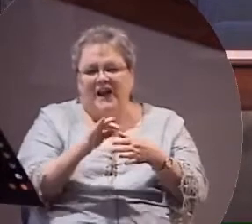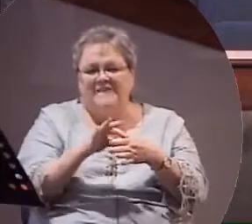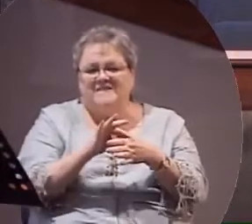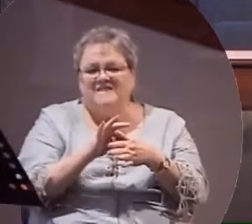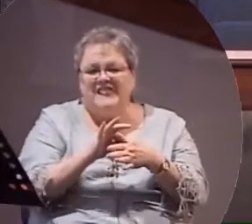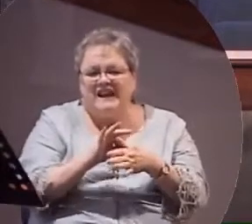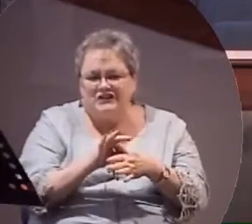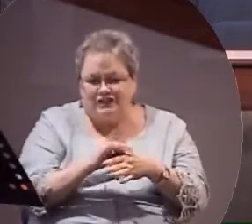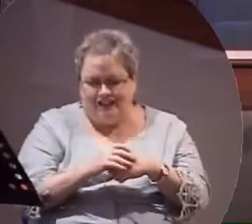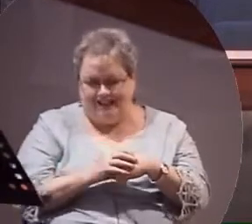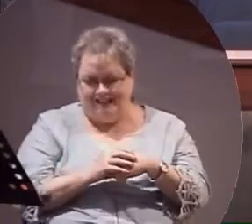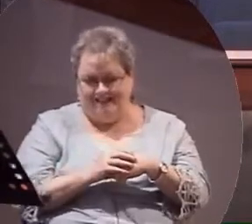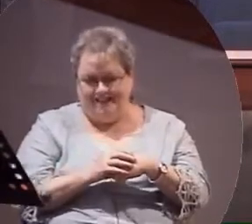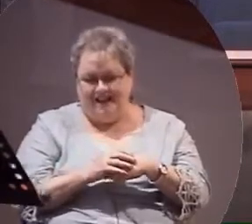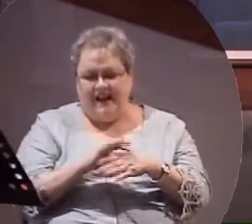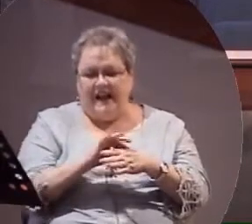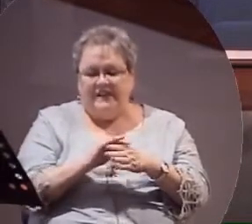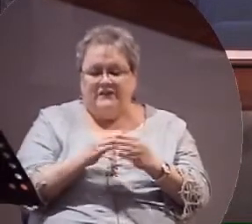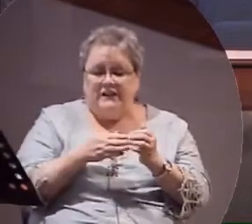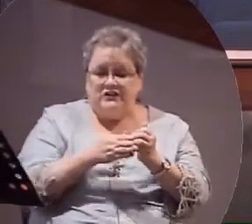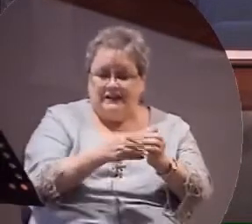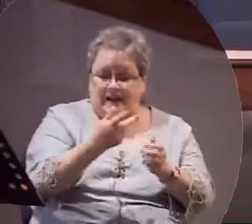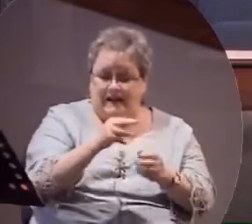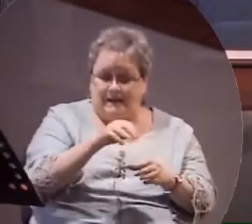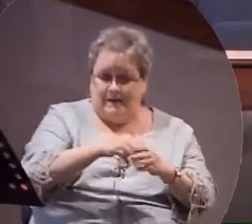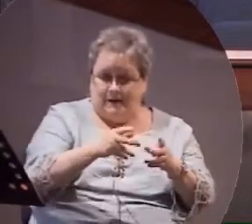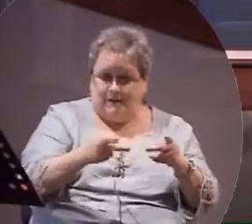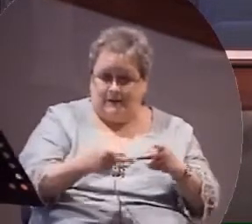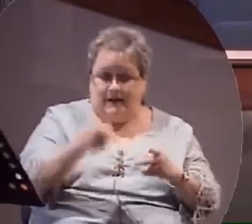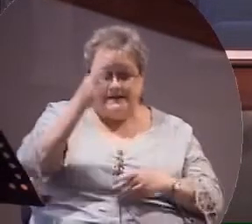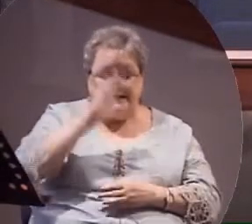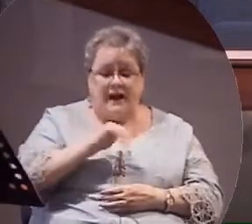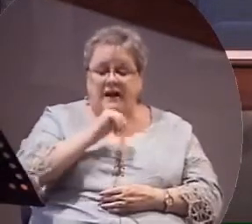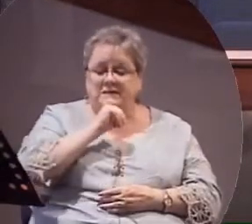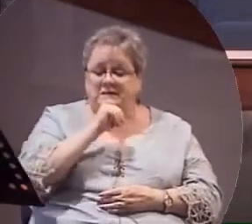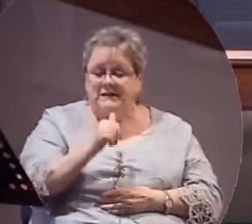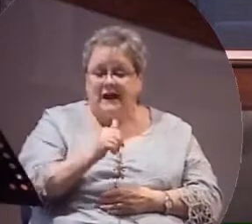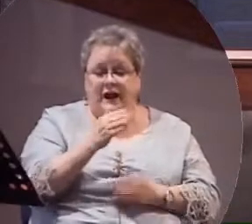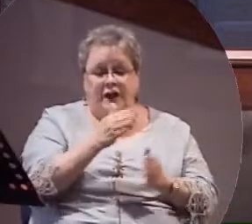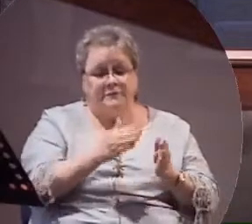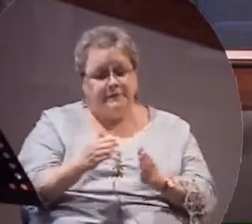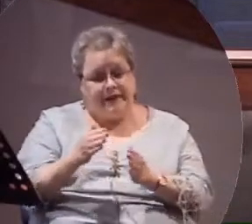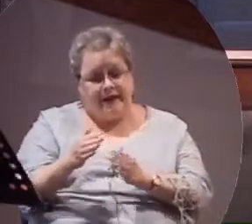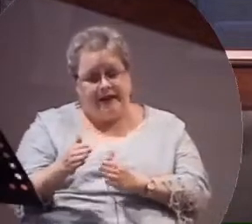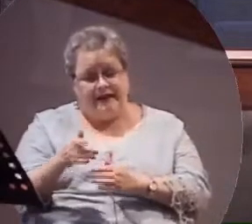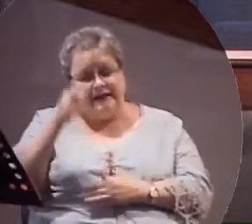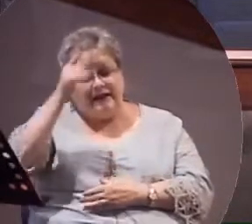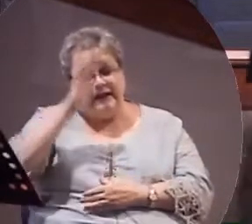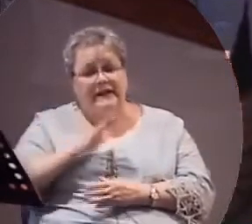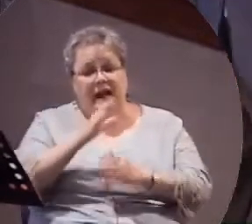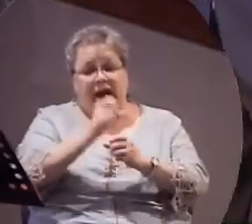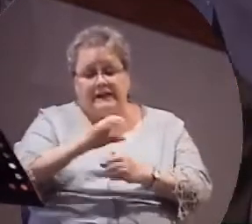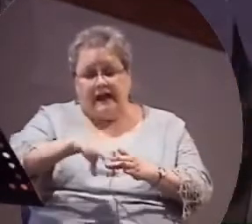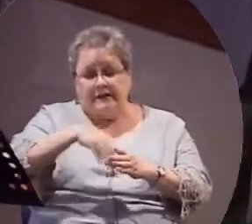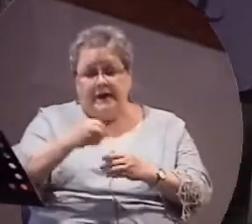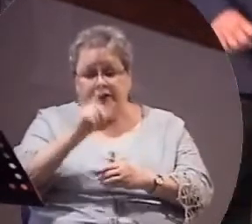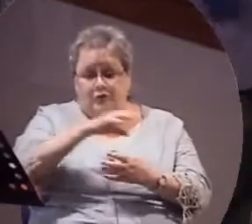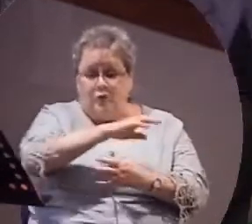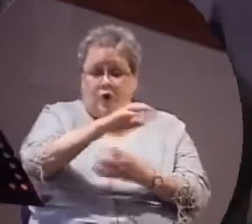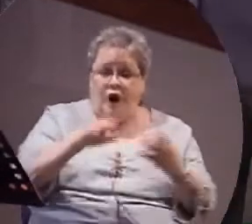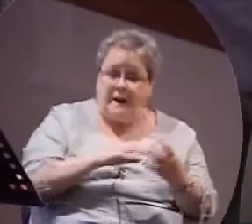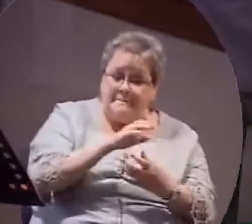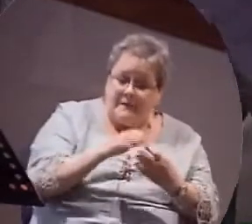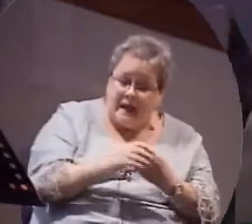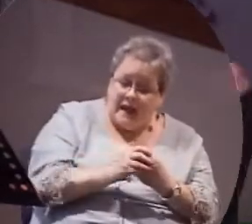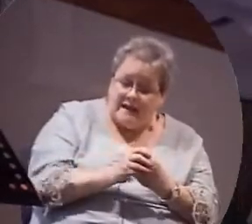him in a place that God never intended for him to be. God got him out of one mess. He